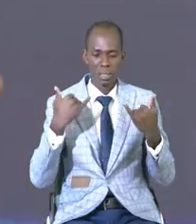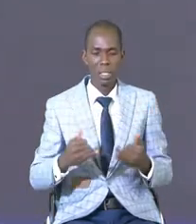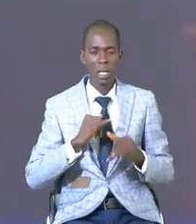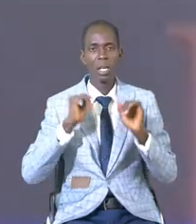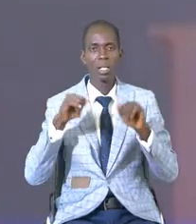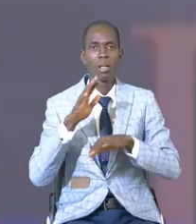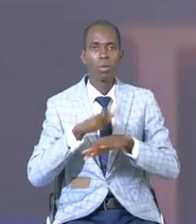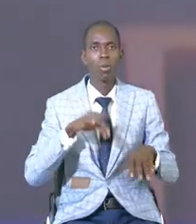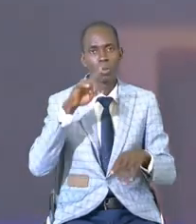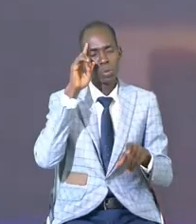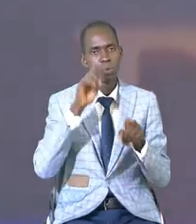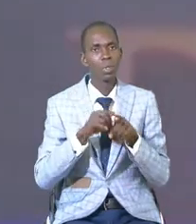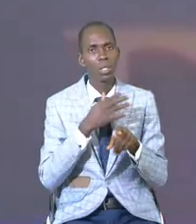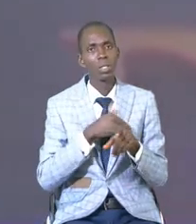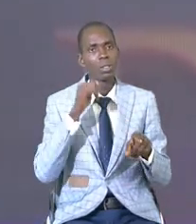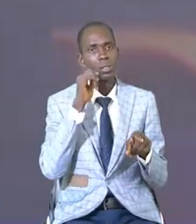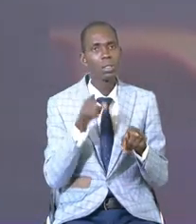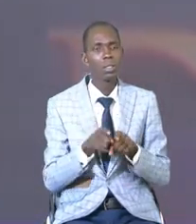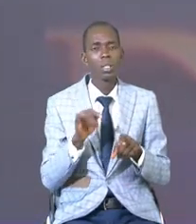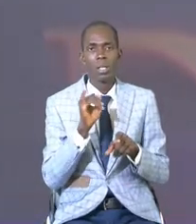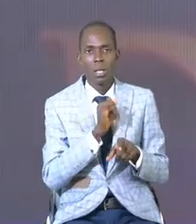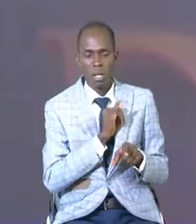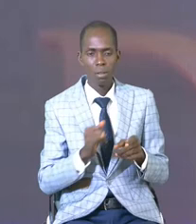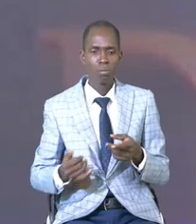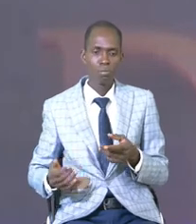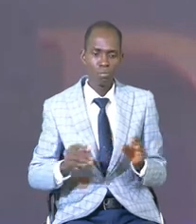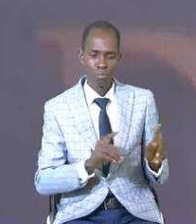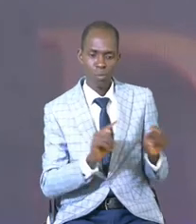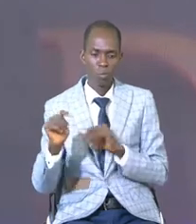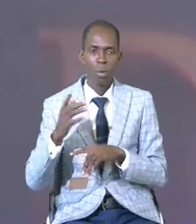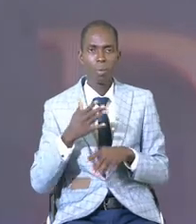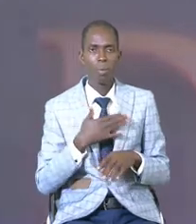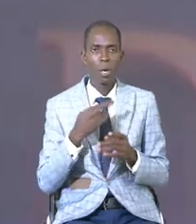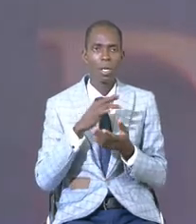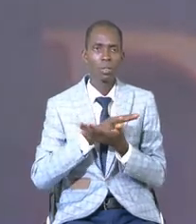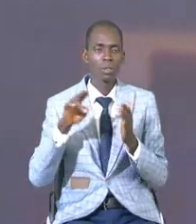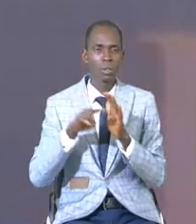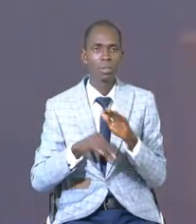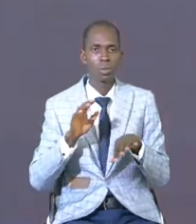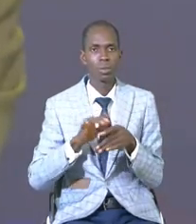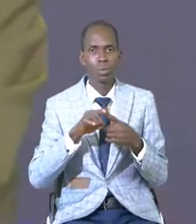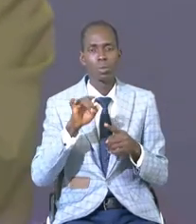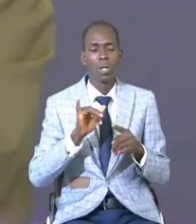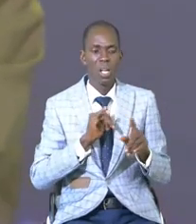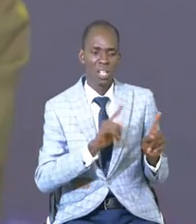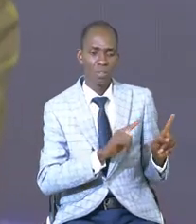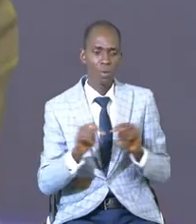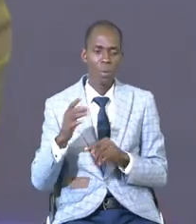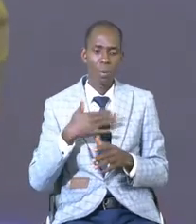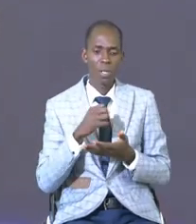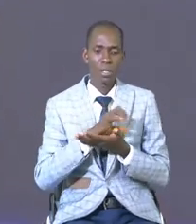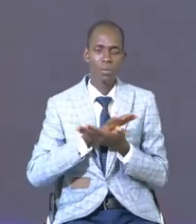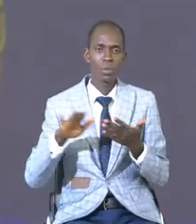brethren. I impart my righteousness unto you. I impart my sanctification unto you. I impart